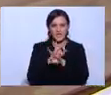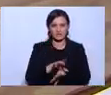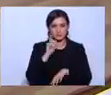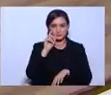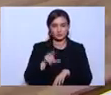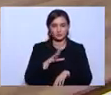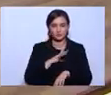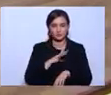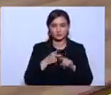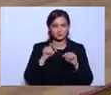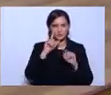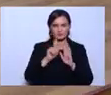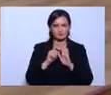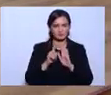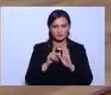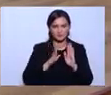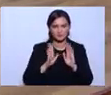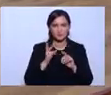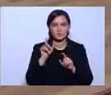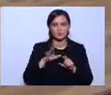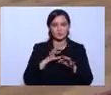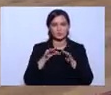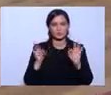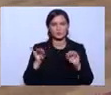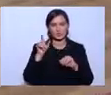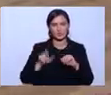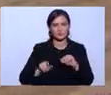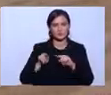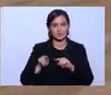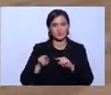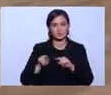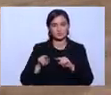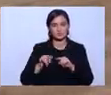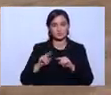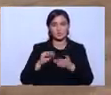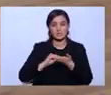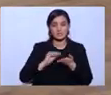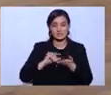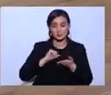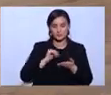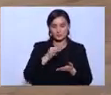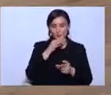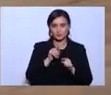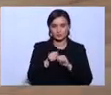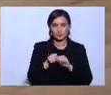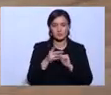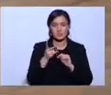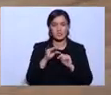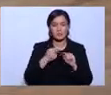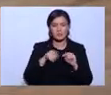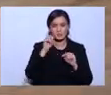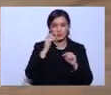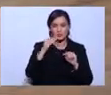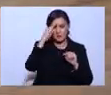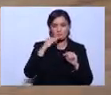he was very free. And the author really liked him. Now, this boy's father was also a